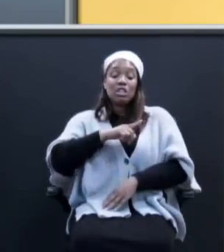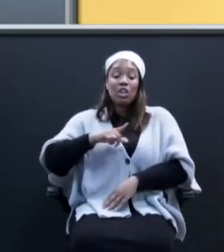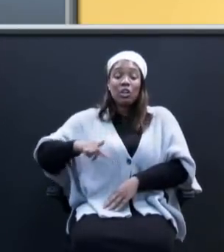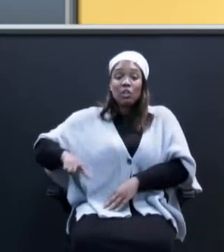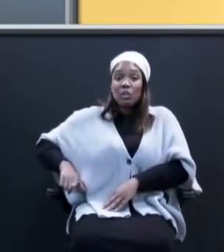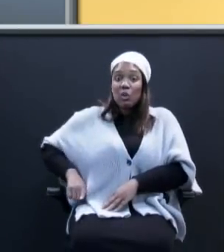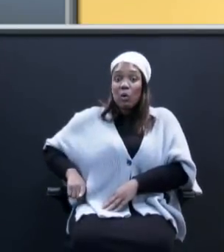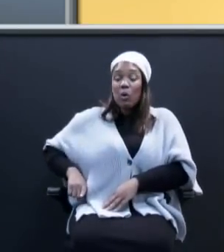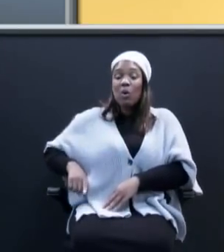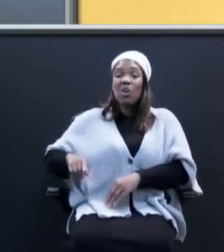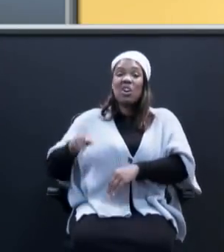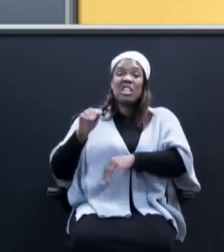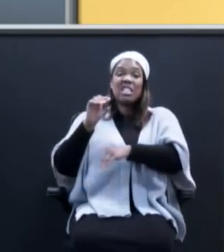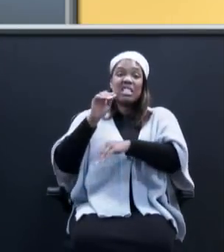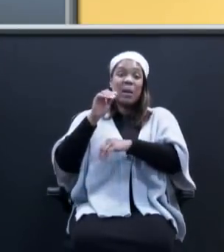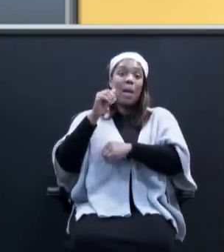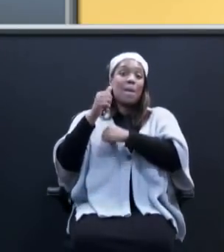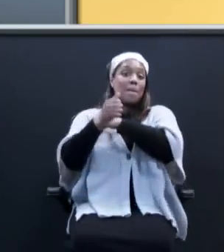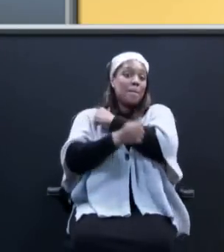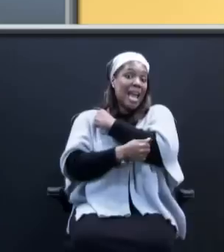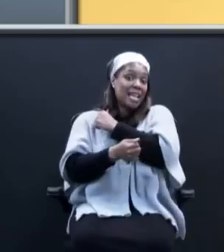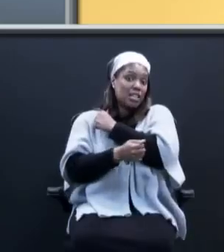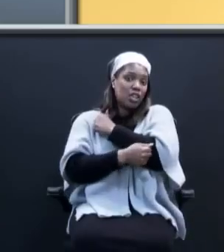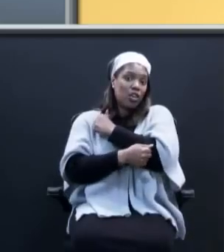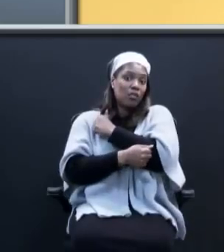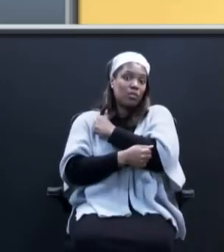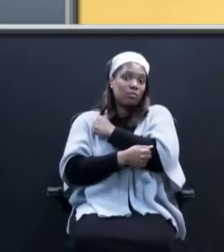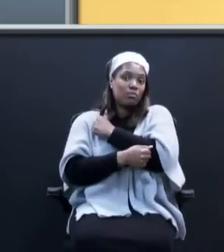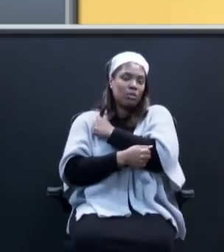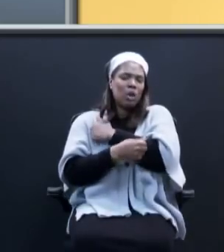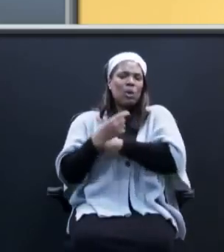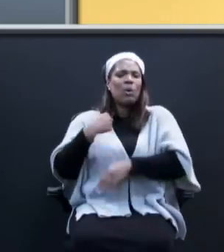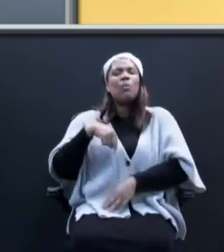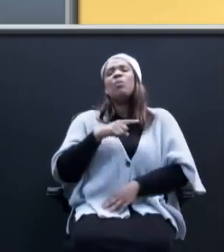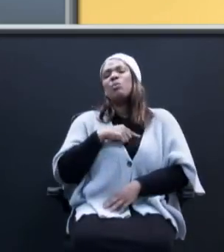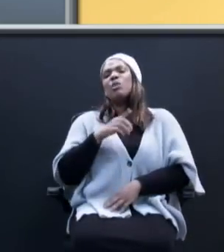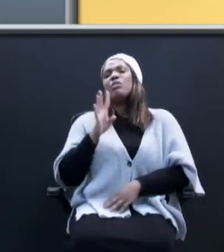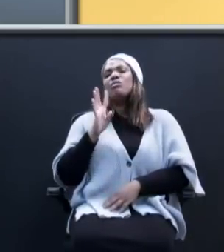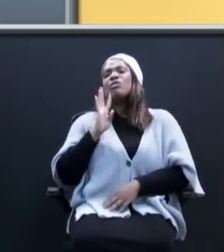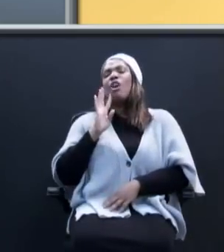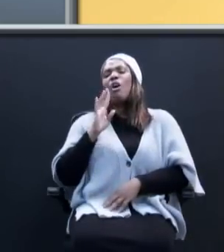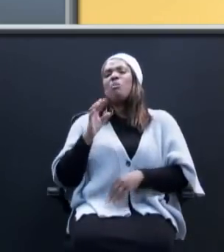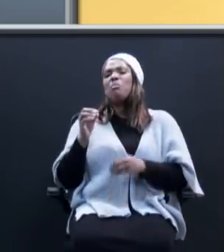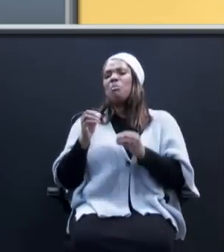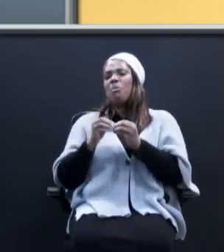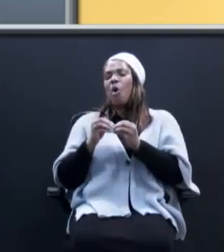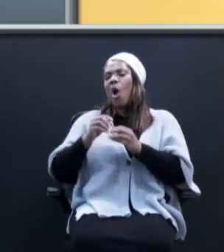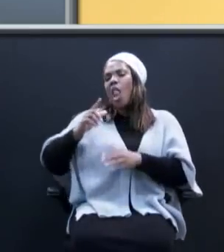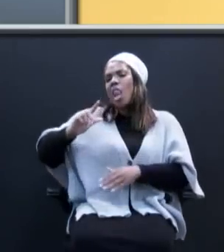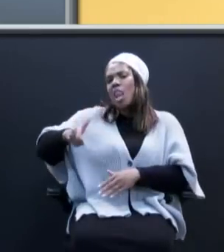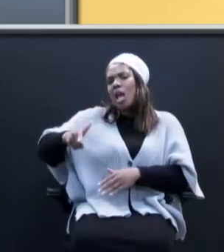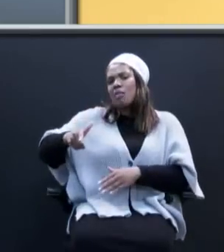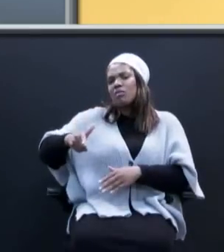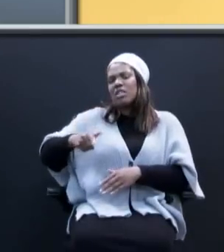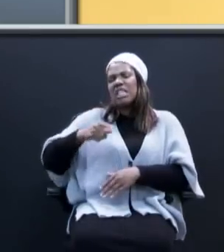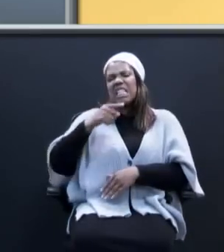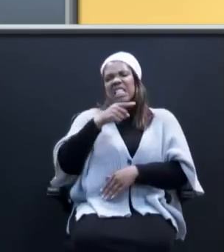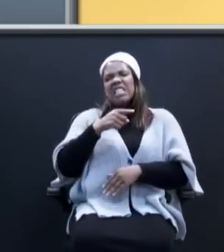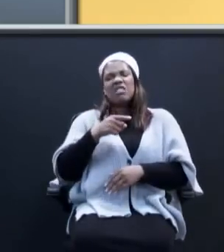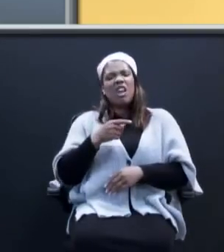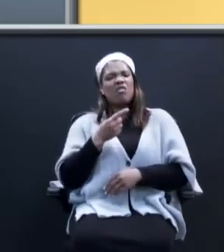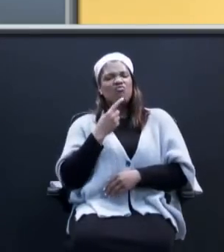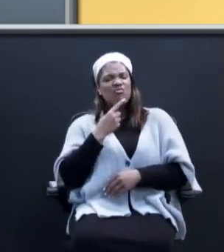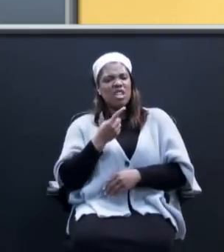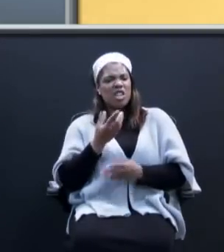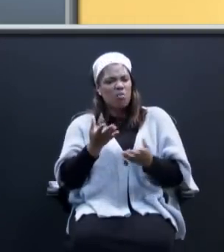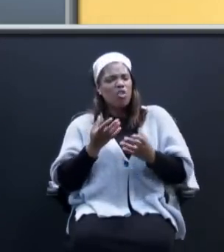the 14th day. We'll deal with the rest of it later. The reason I'm stressing this is